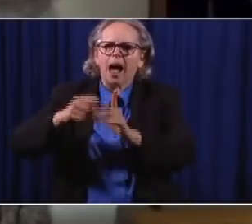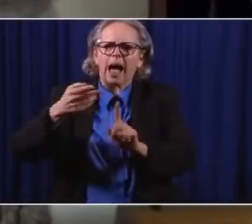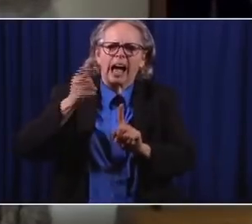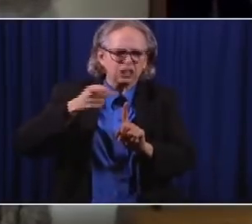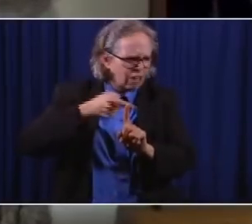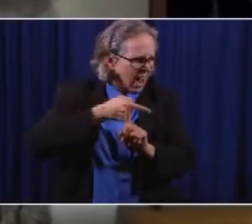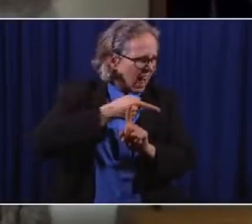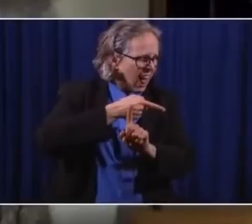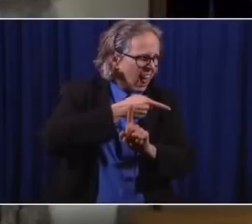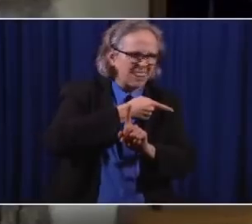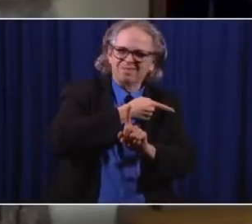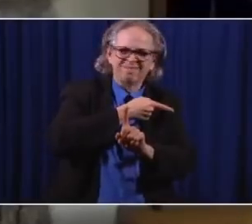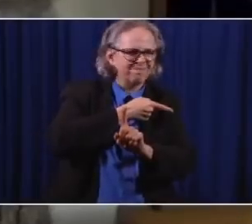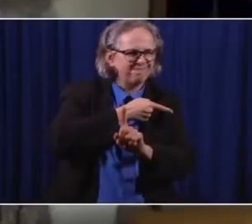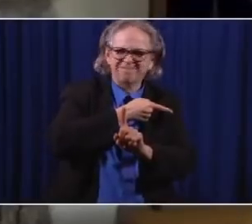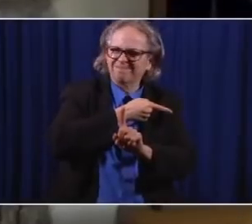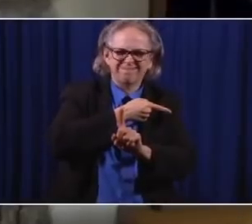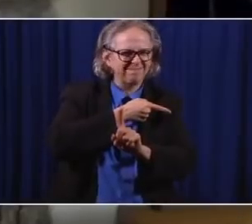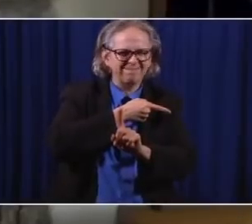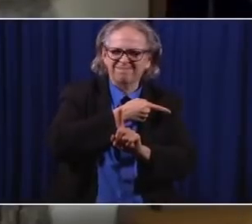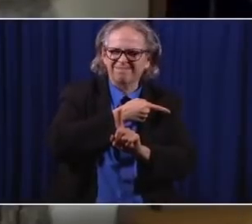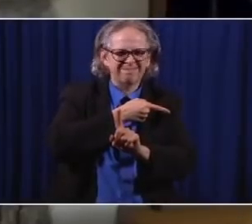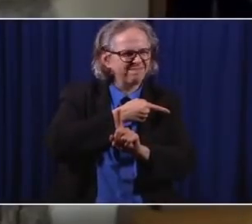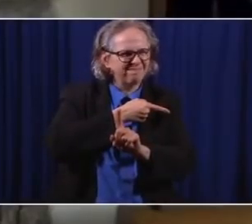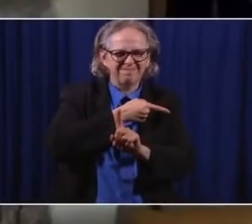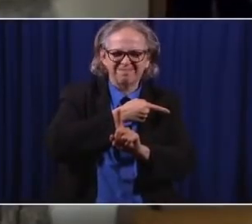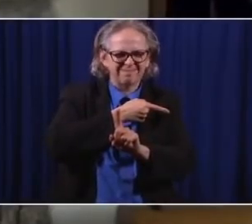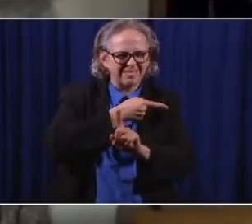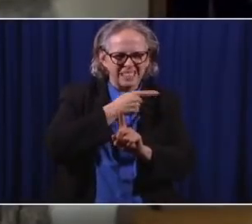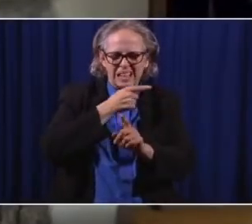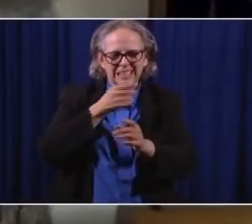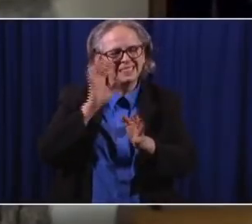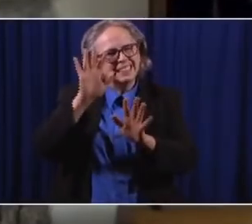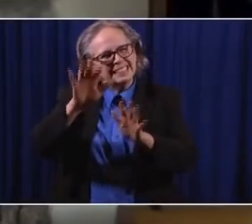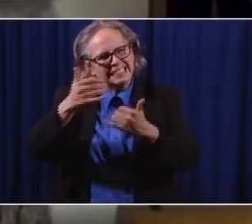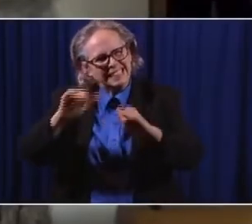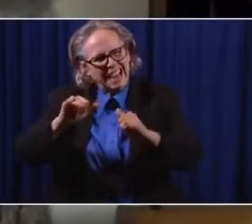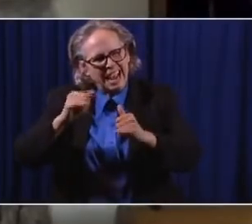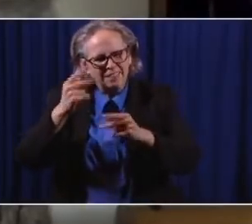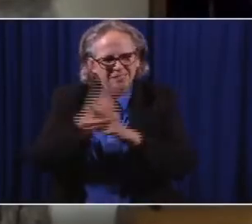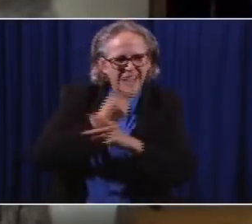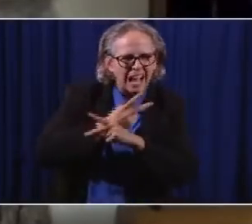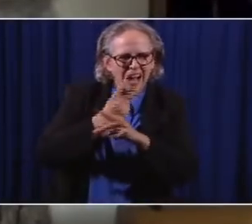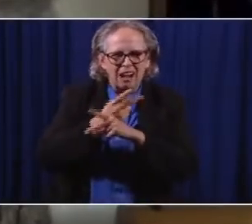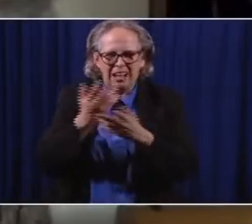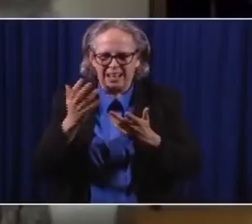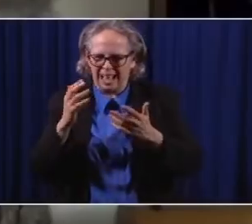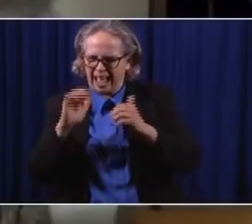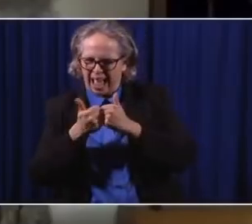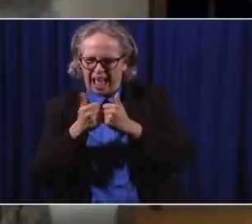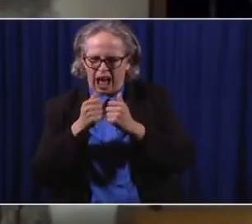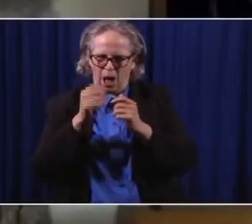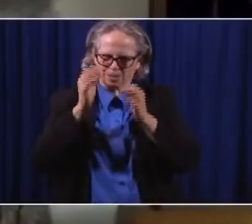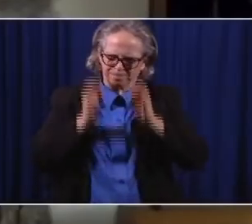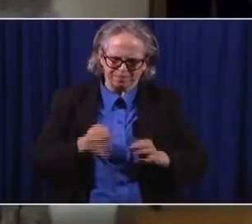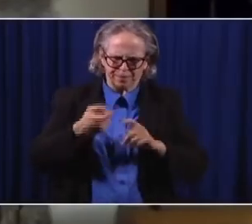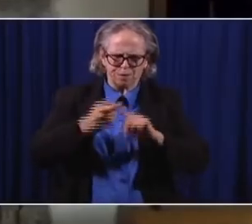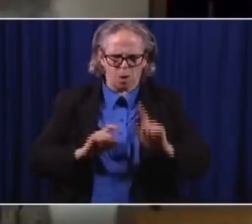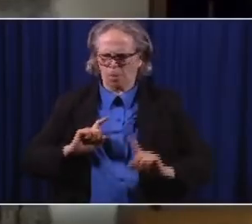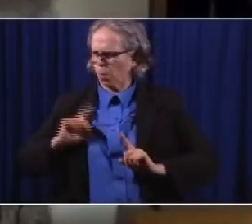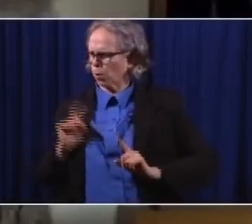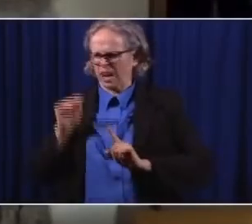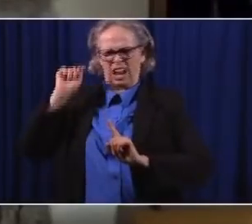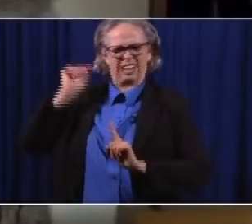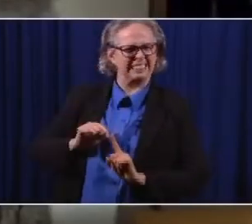at 10 o'clock at such and such a place. That's just not the world we live in. It's not what we have. So what we're